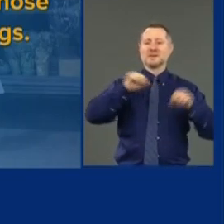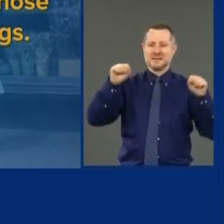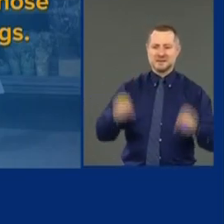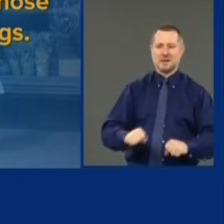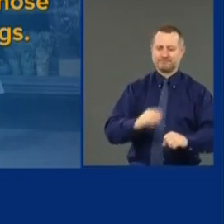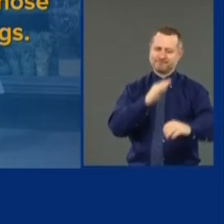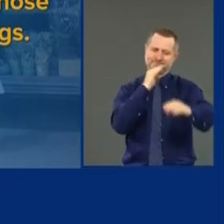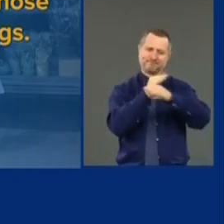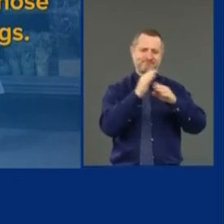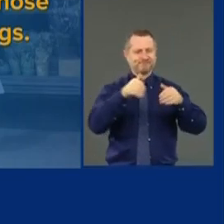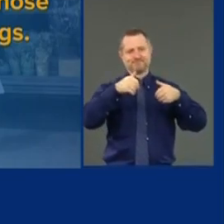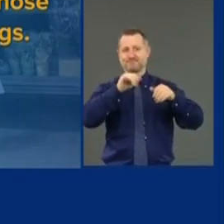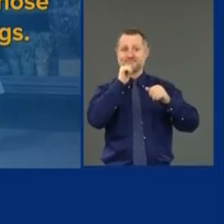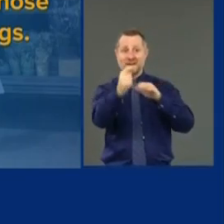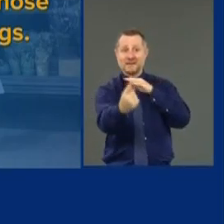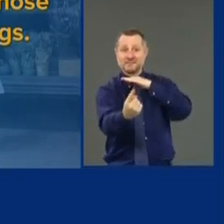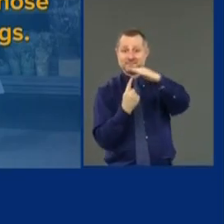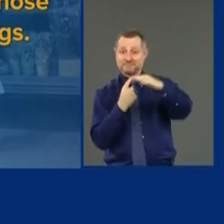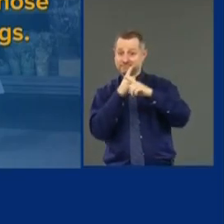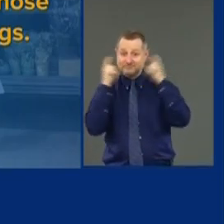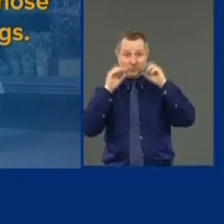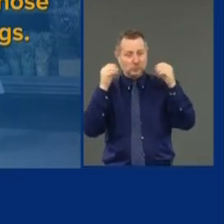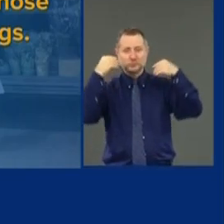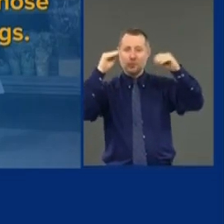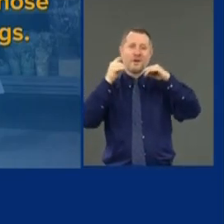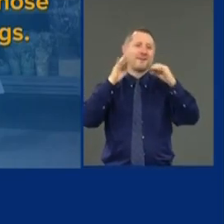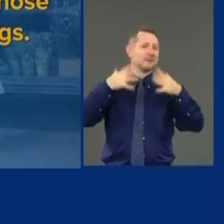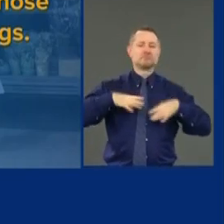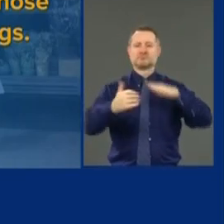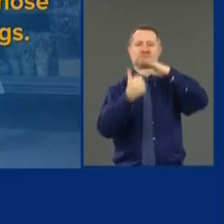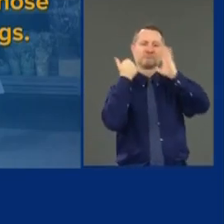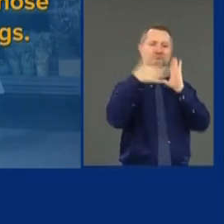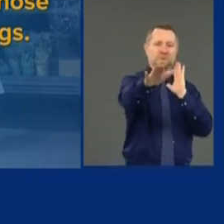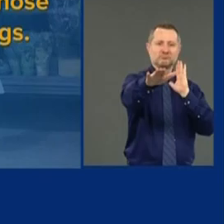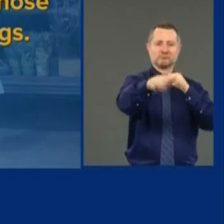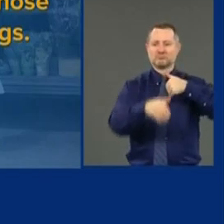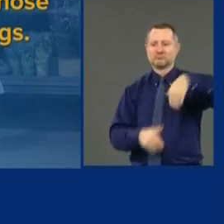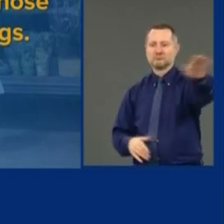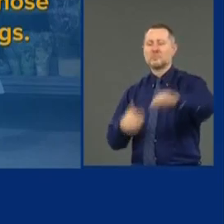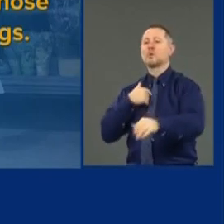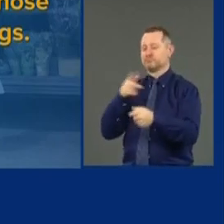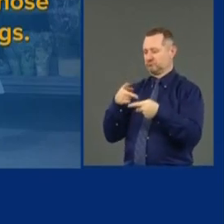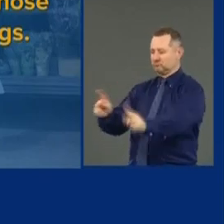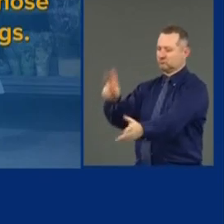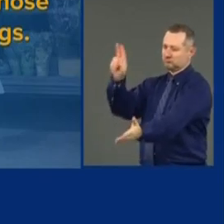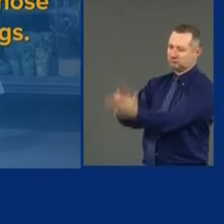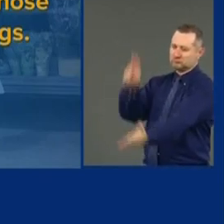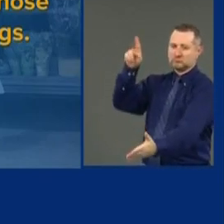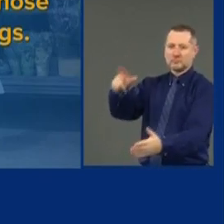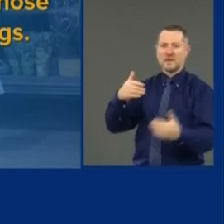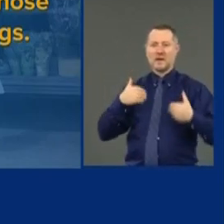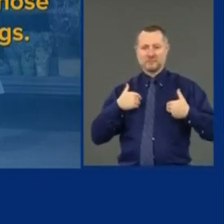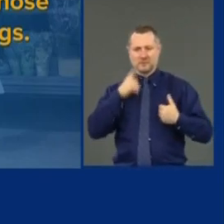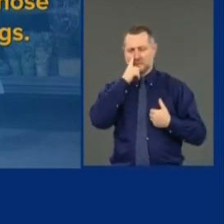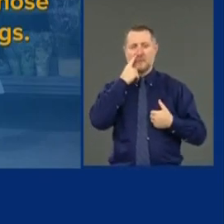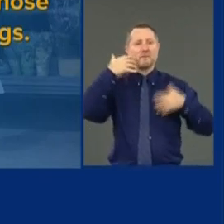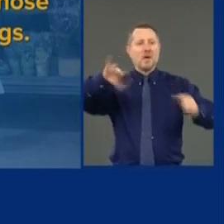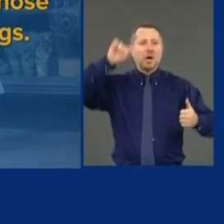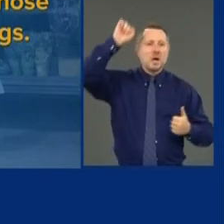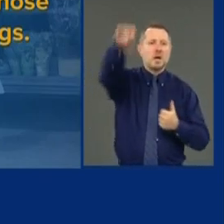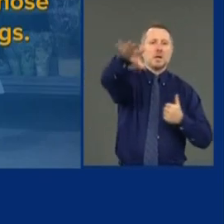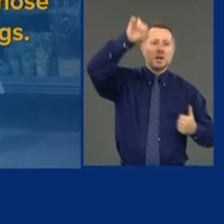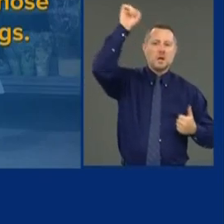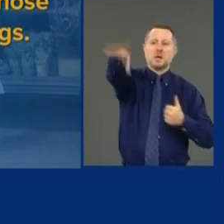not wear a mask or a face covering. I have been working to communicate this message about masks and